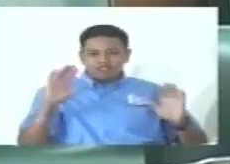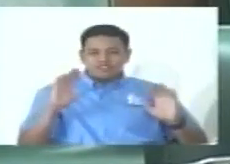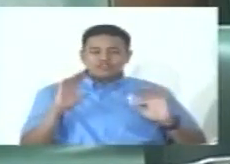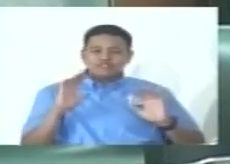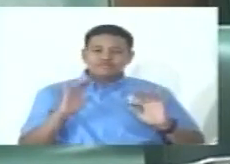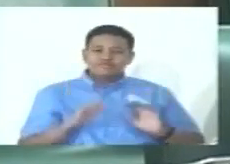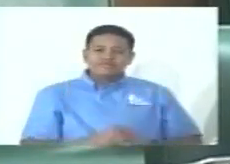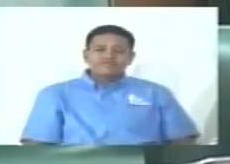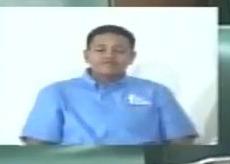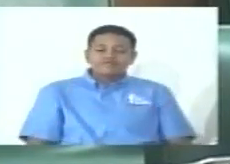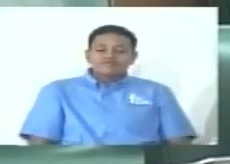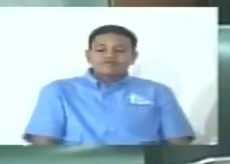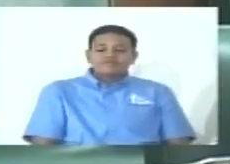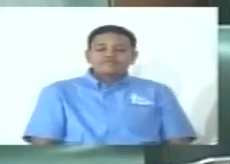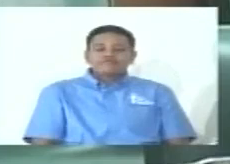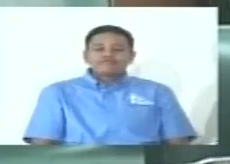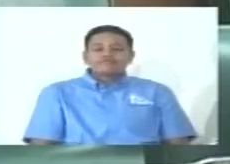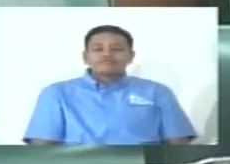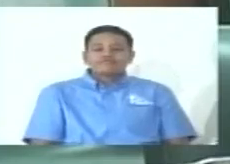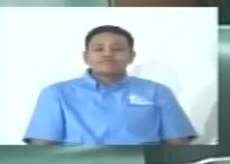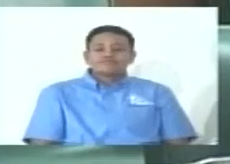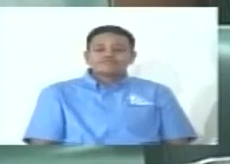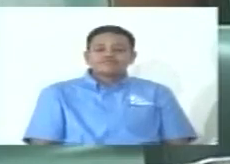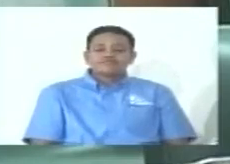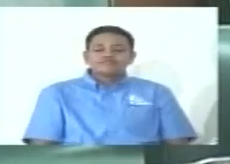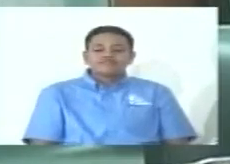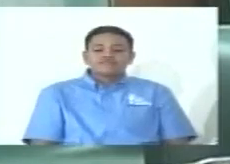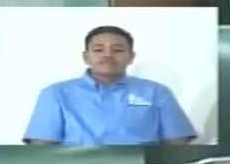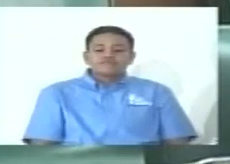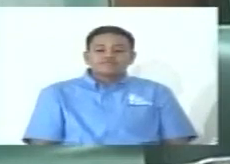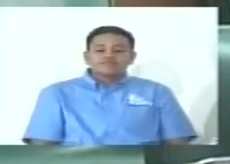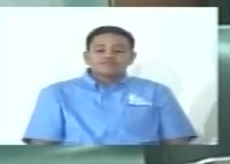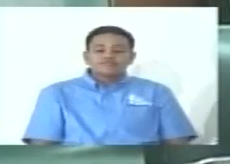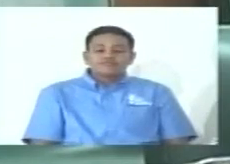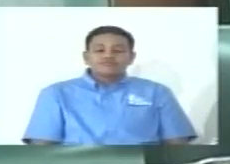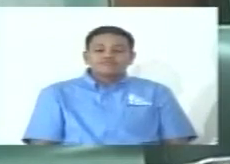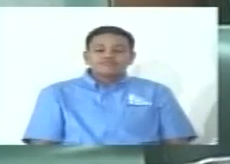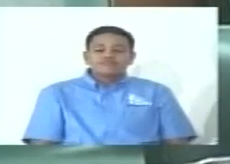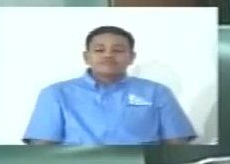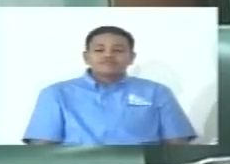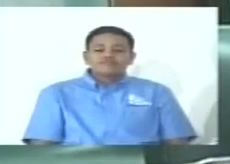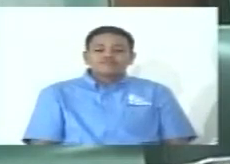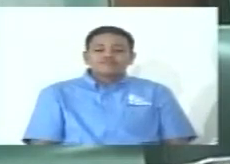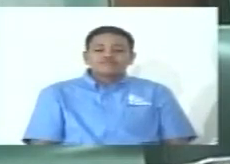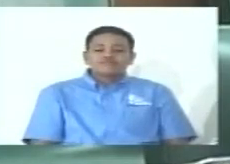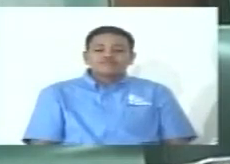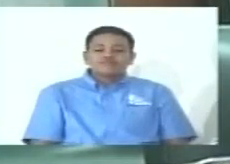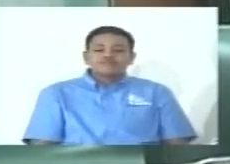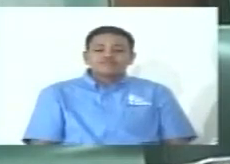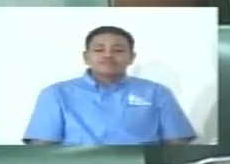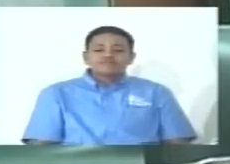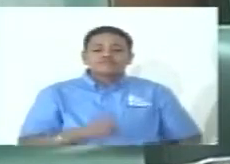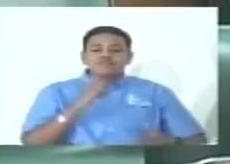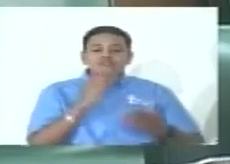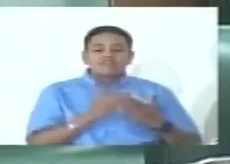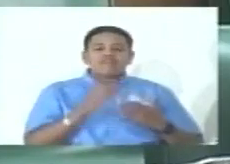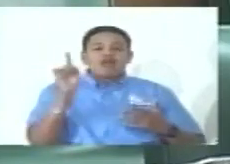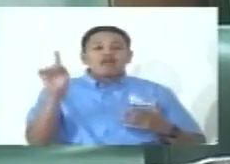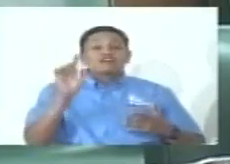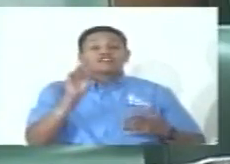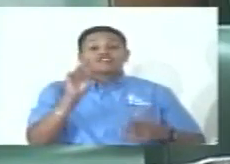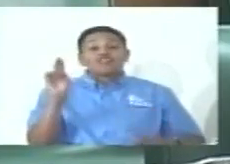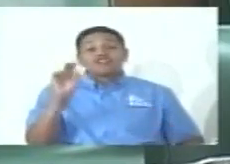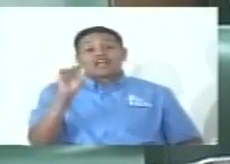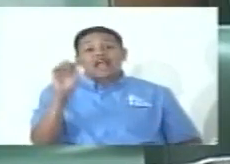with their Creator. As a matter of fact, Mr. President, the mantra for Dr. Galimore was